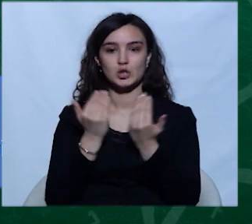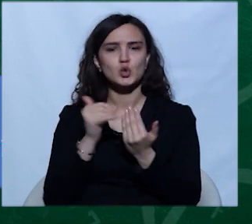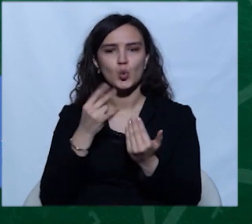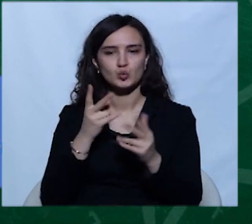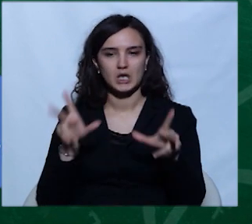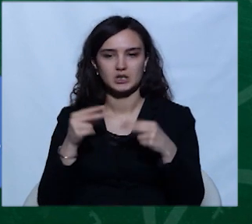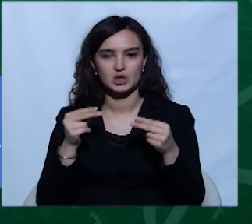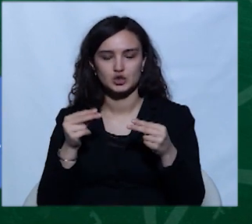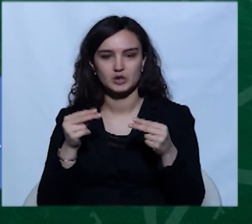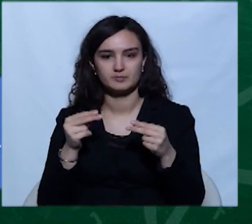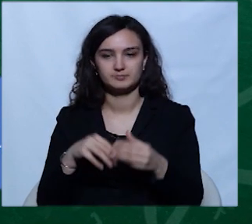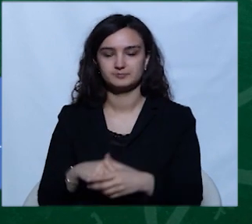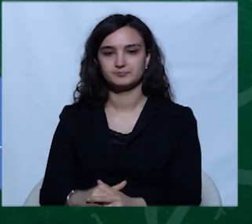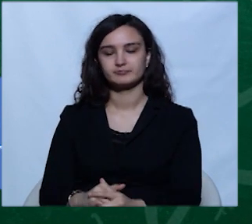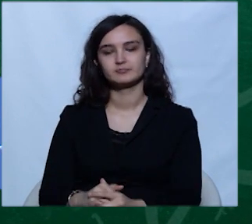with that.